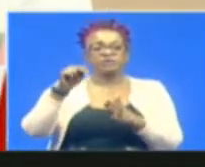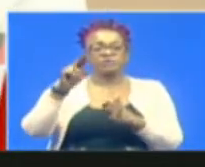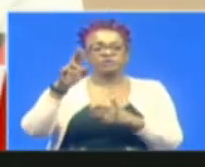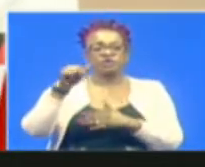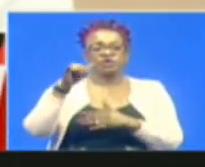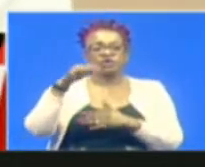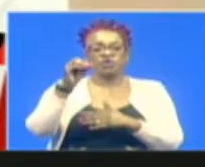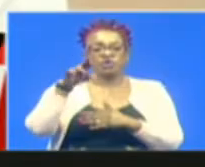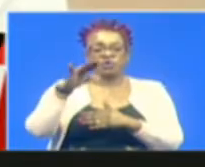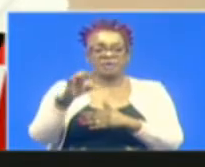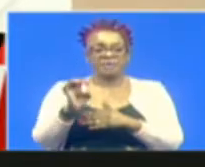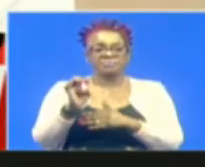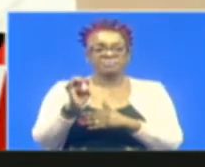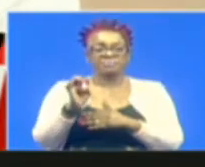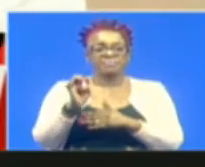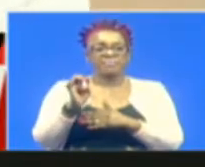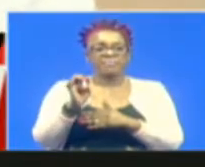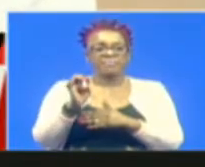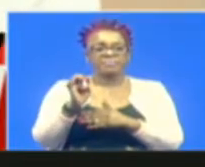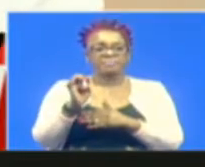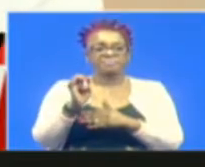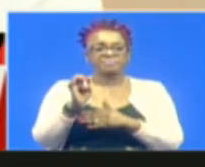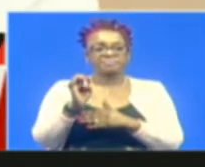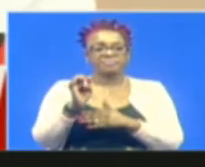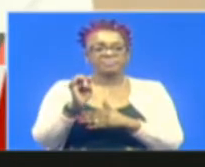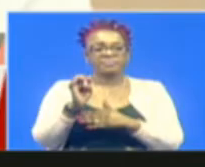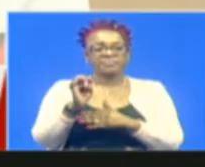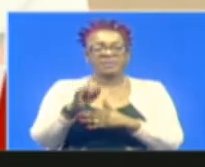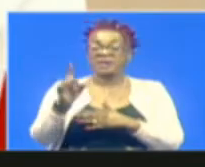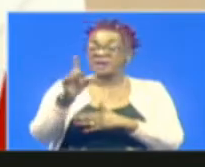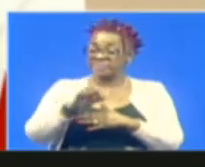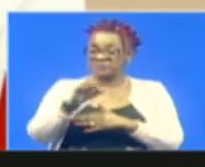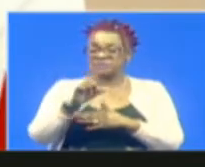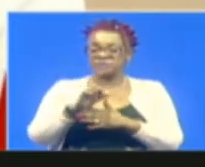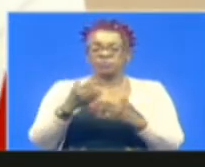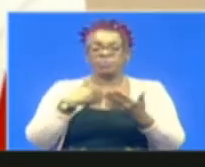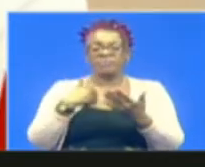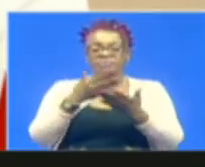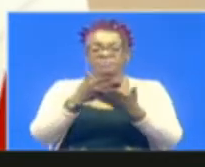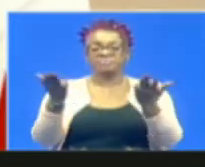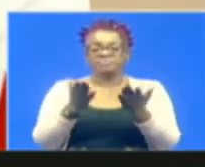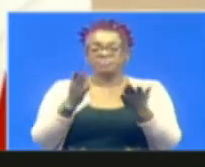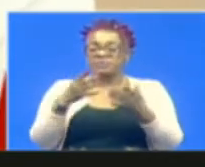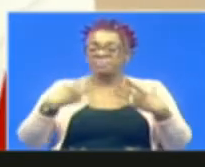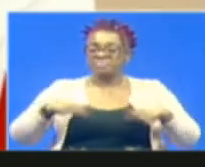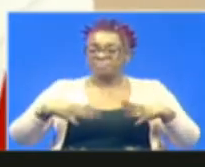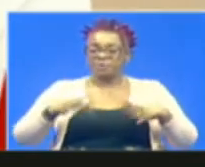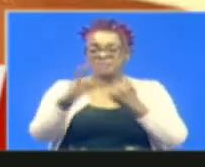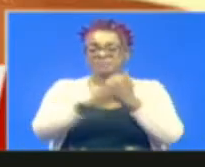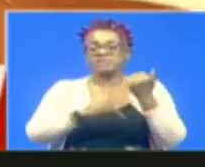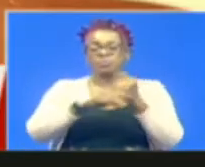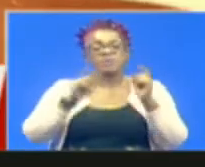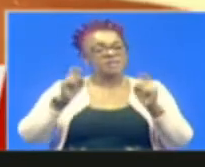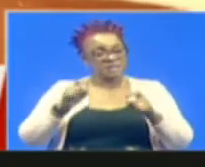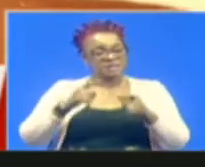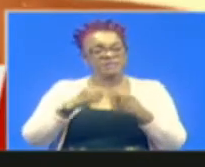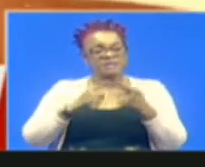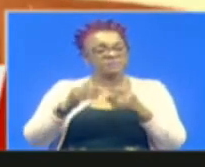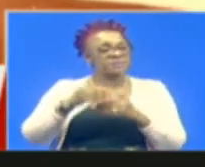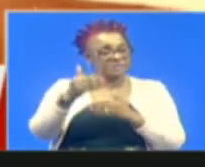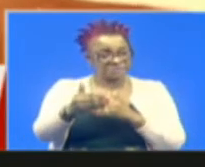ability to gaze into the horizon and internalize what his people and his country would need in the years ahead. Mboya, who